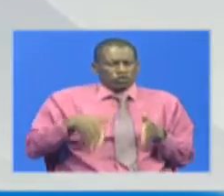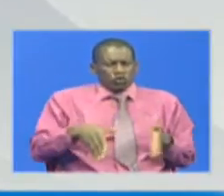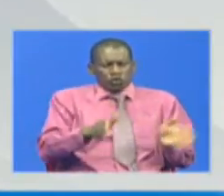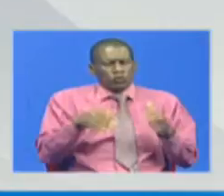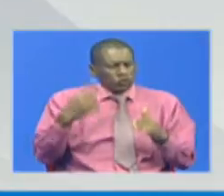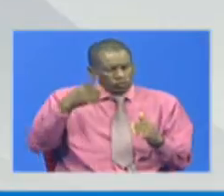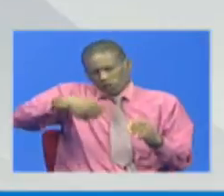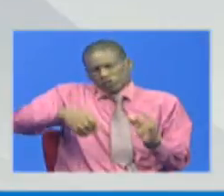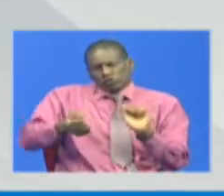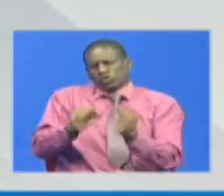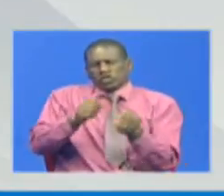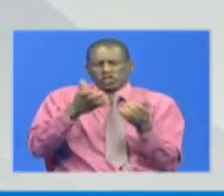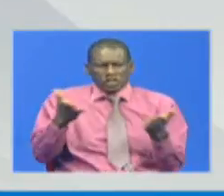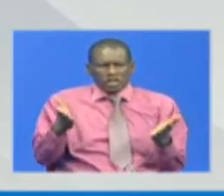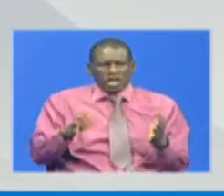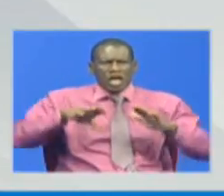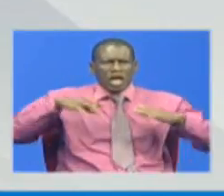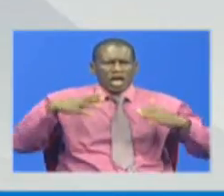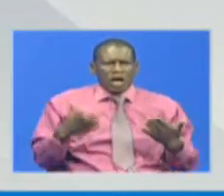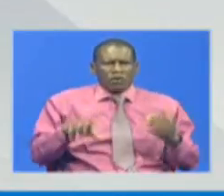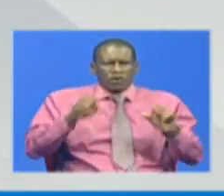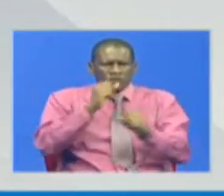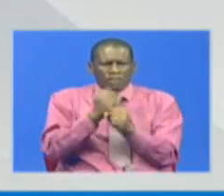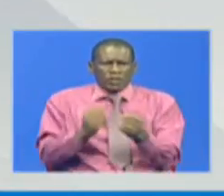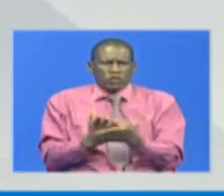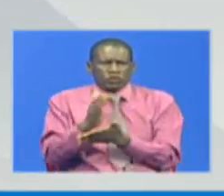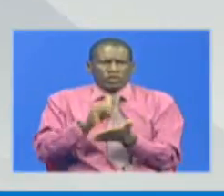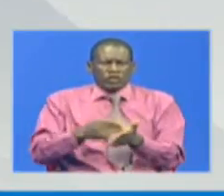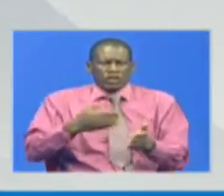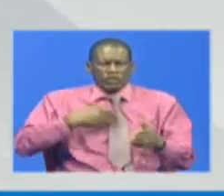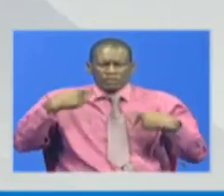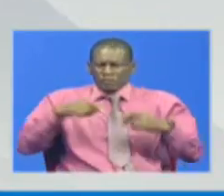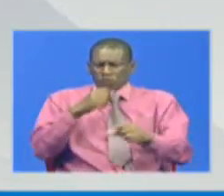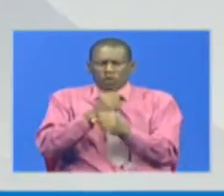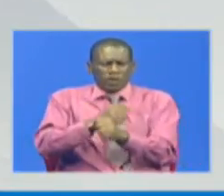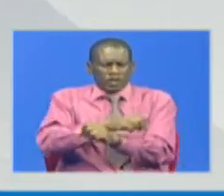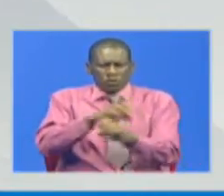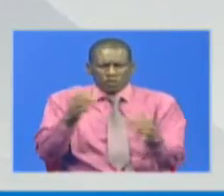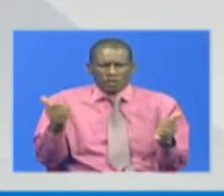change things. So how do we ensure that we have people who are operating upright?